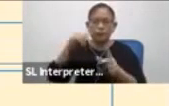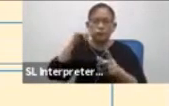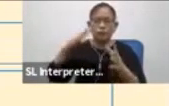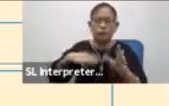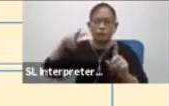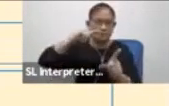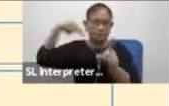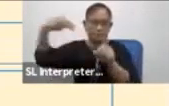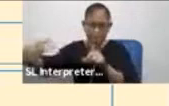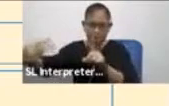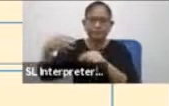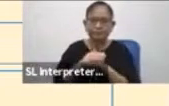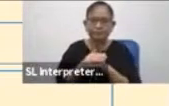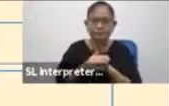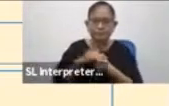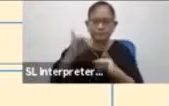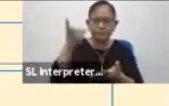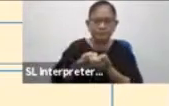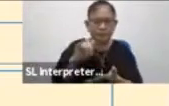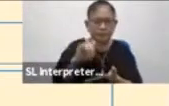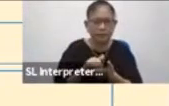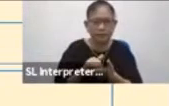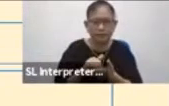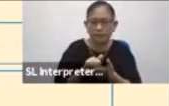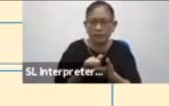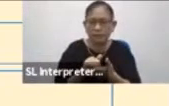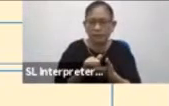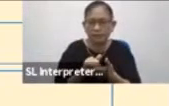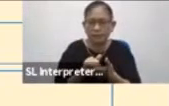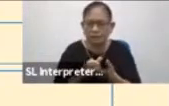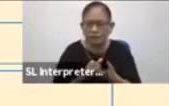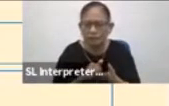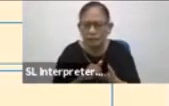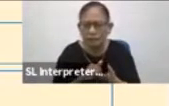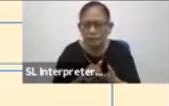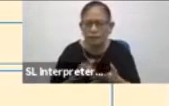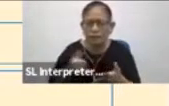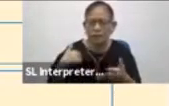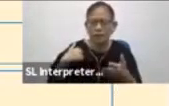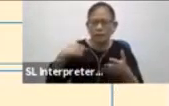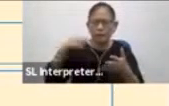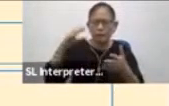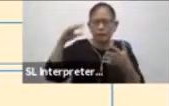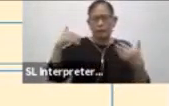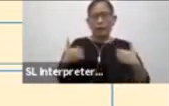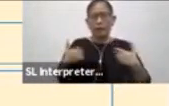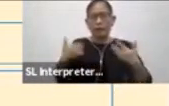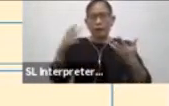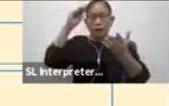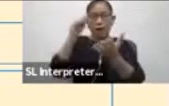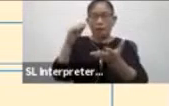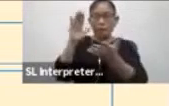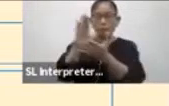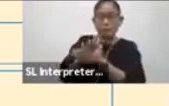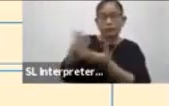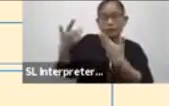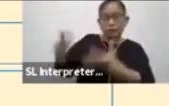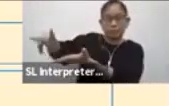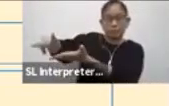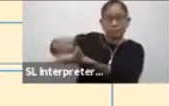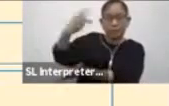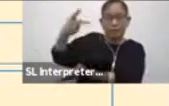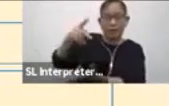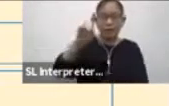women that we are our husband's property and they have paid the dowry so husband can do anything to their